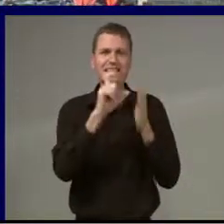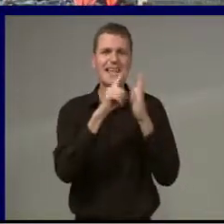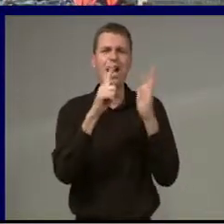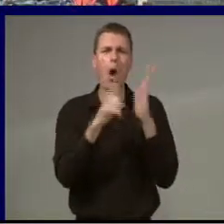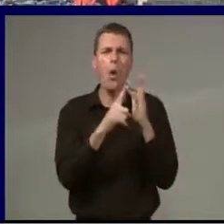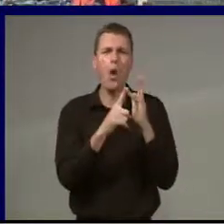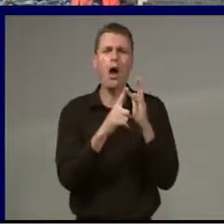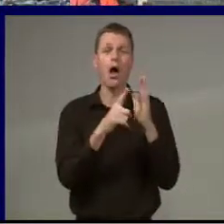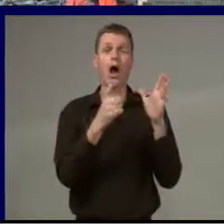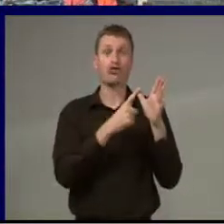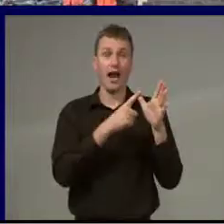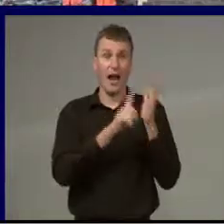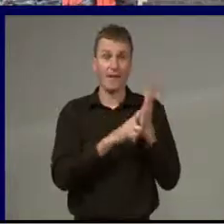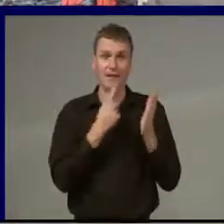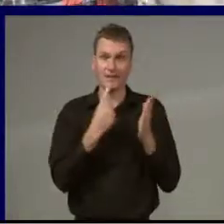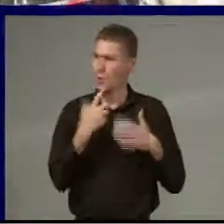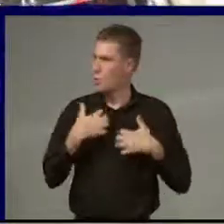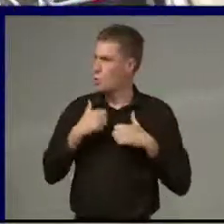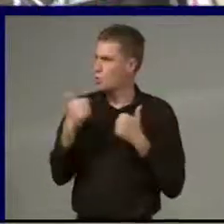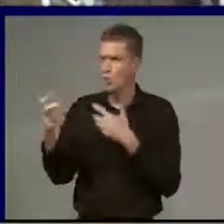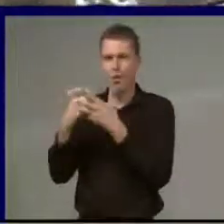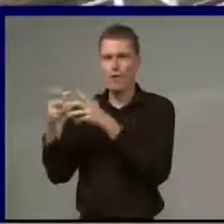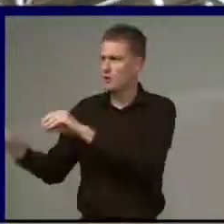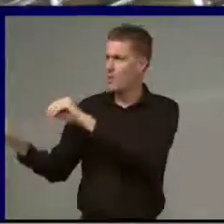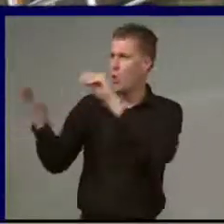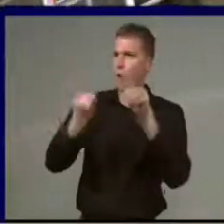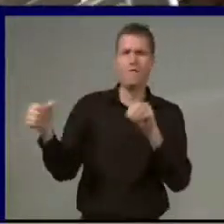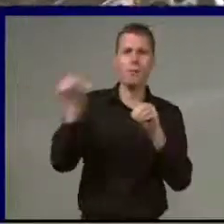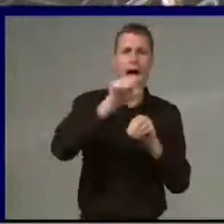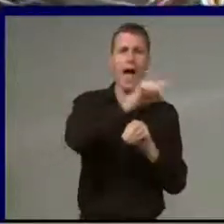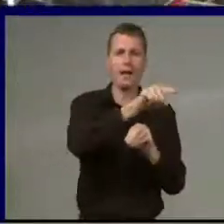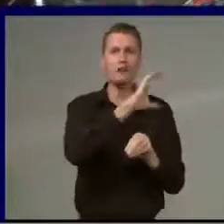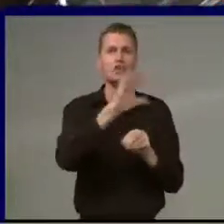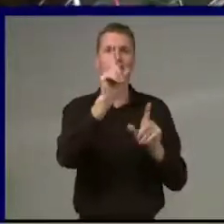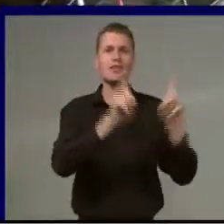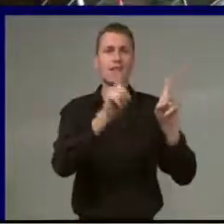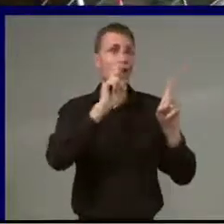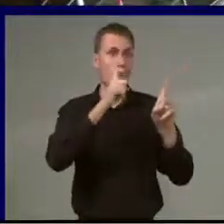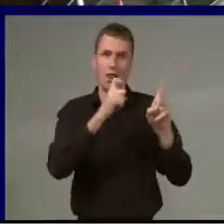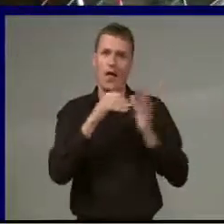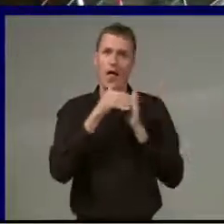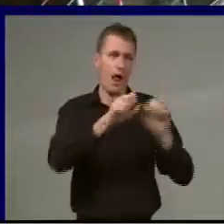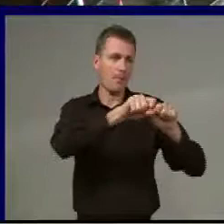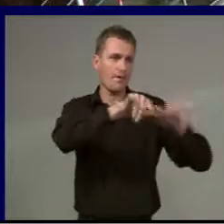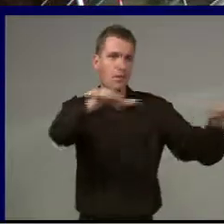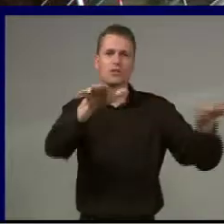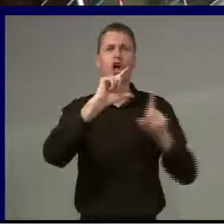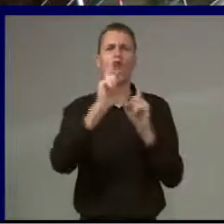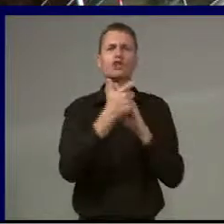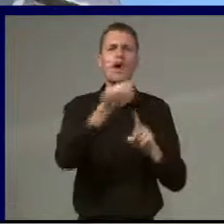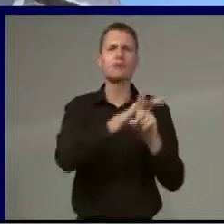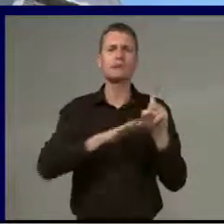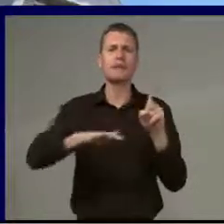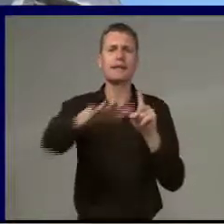the return of the university facility to the city will be an incredible boost for the surrounding cultural precinct.